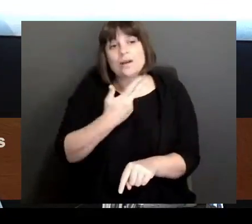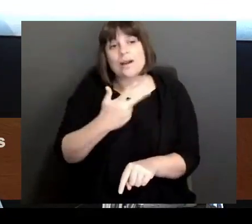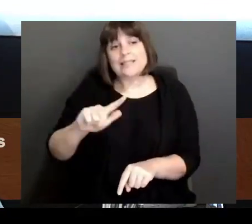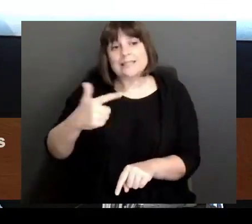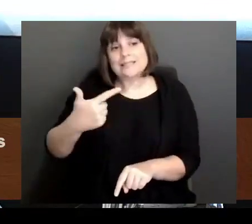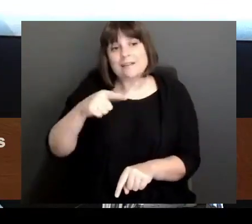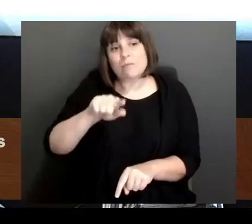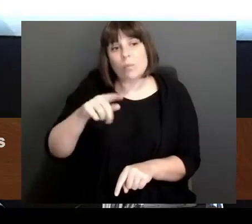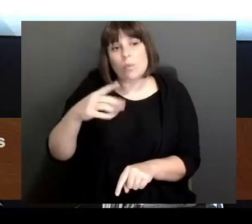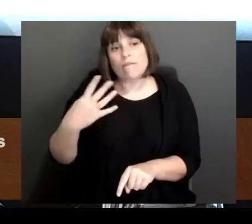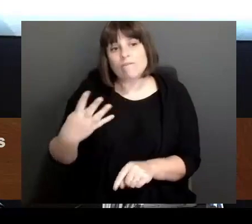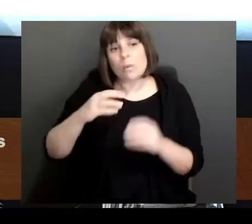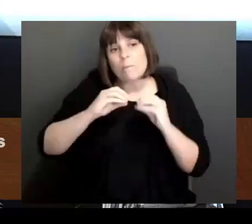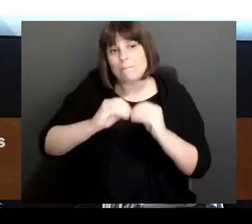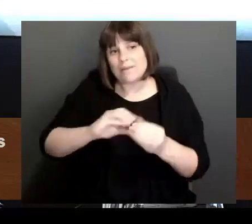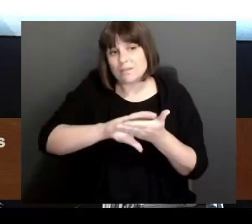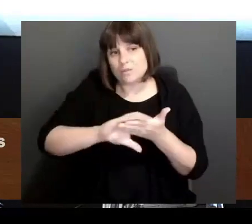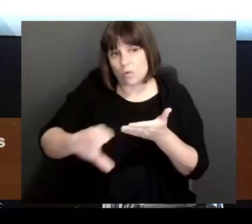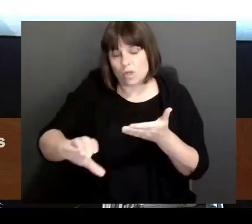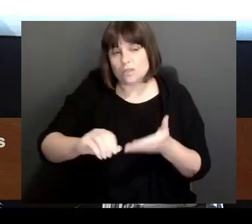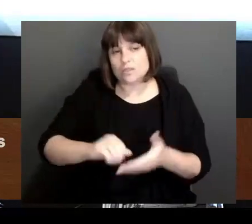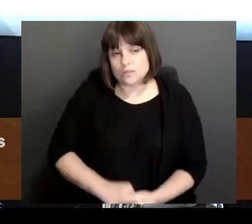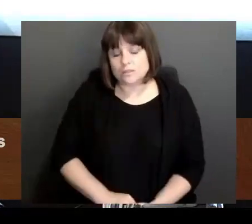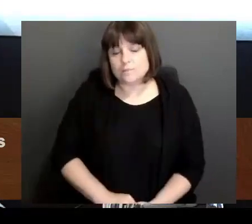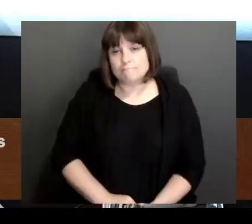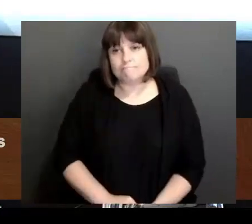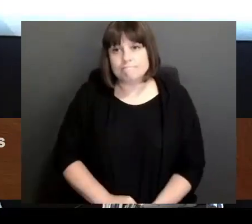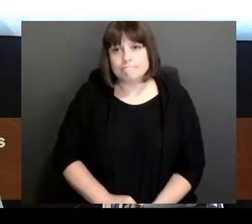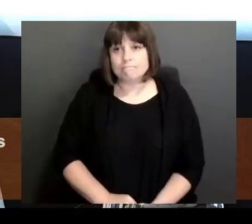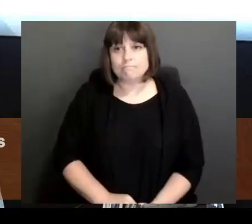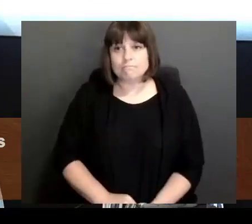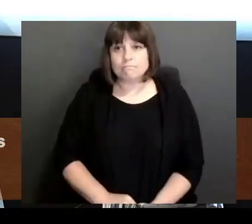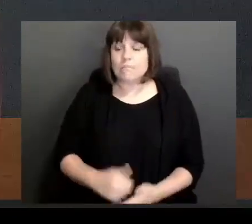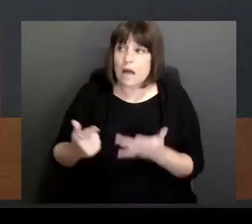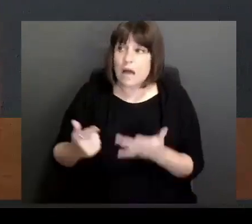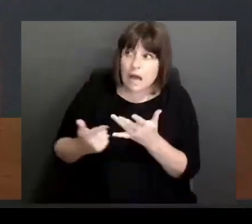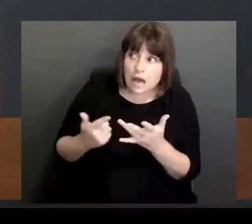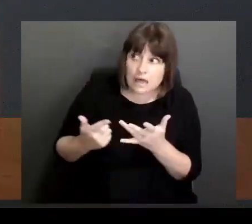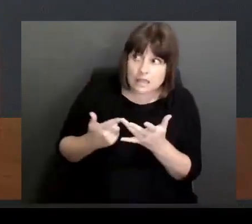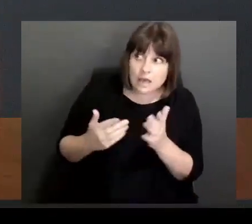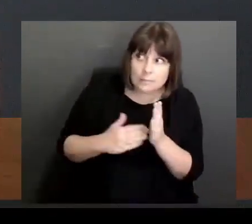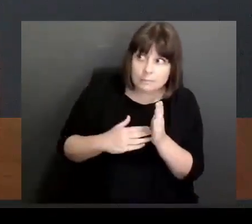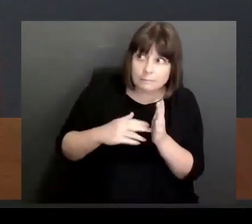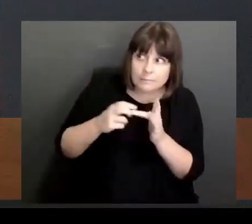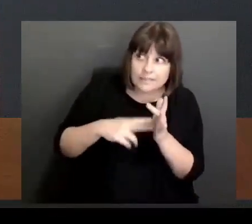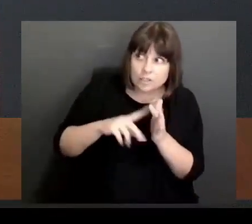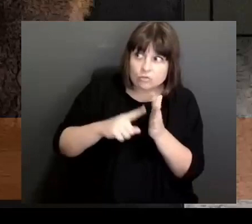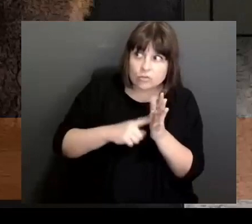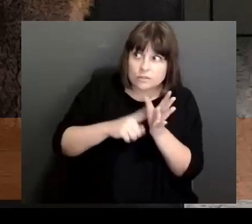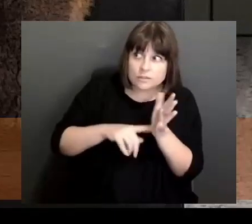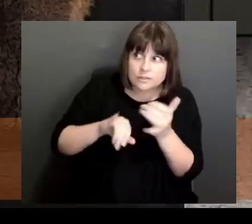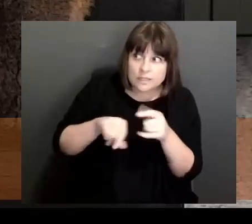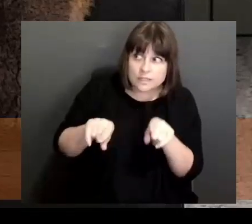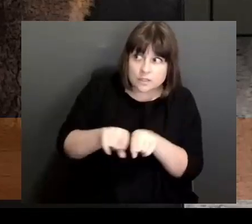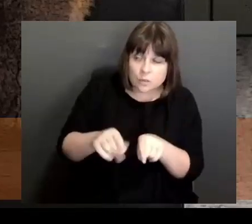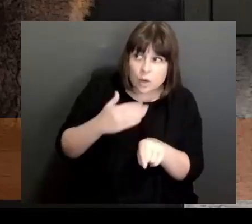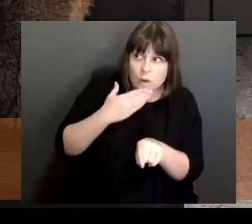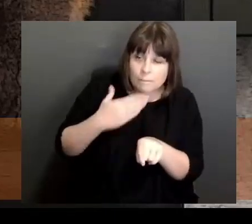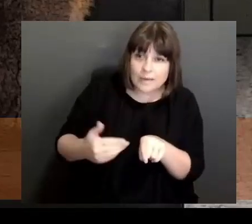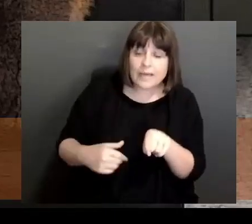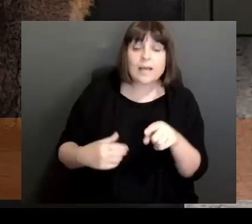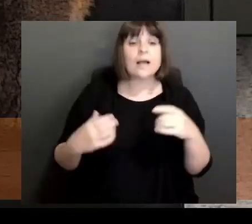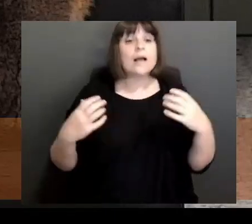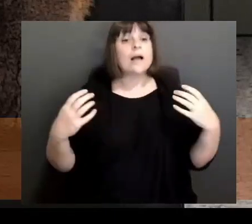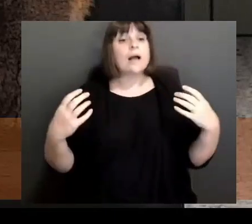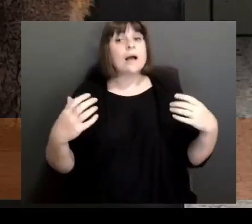$287.4 billion. Any of the other minerals as well, please, yes. Minister? Minister, if you need to, we can go to